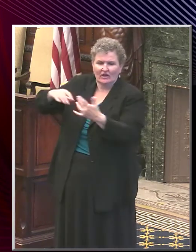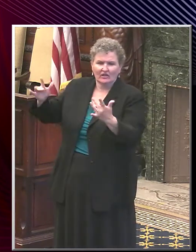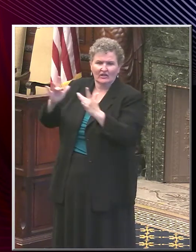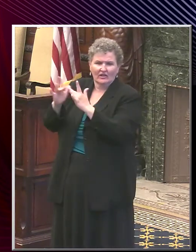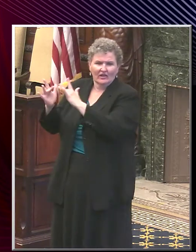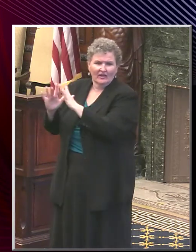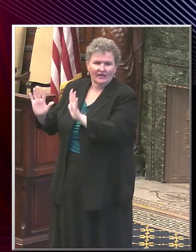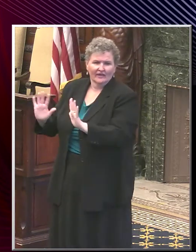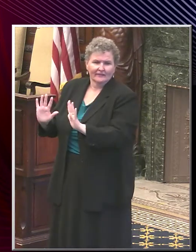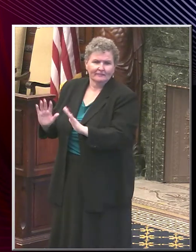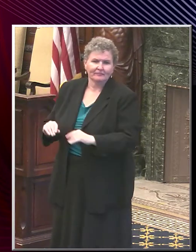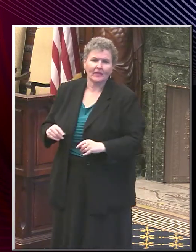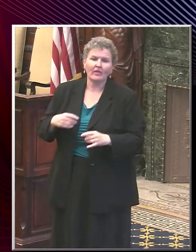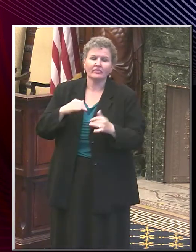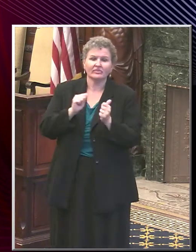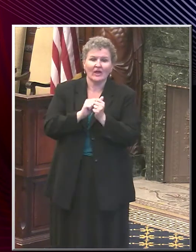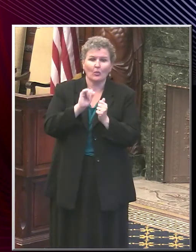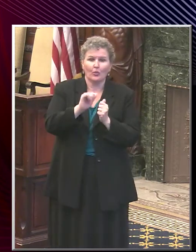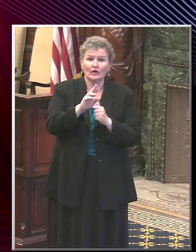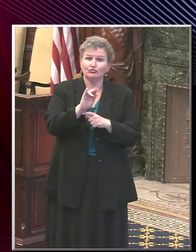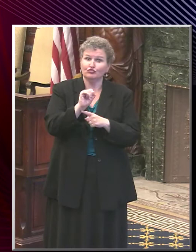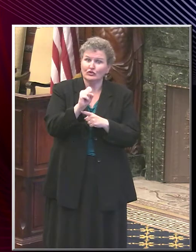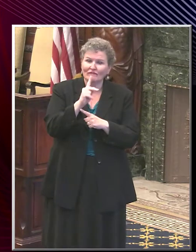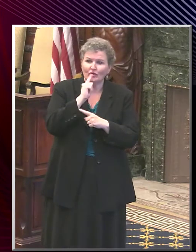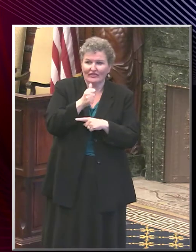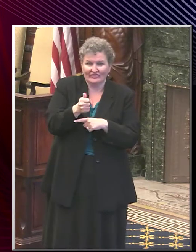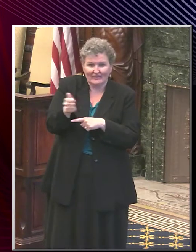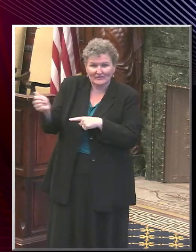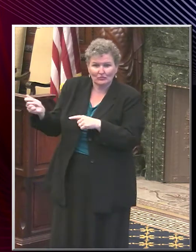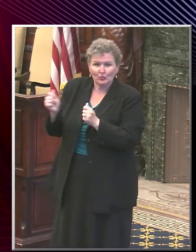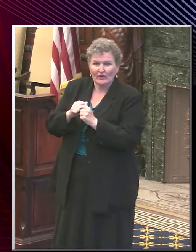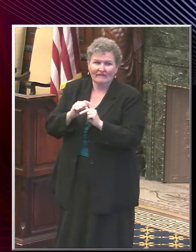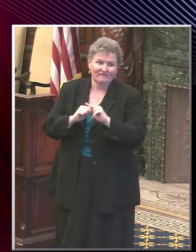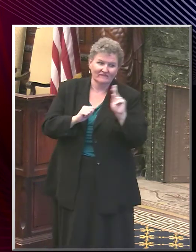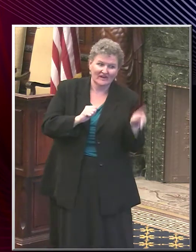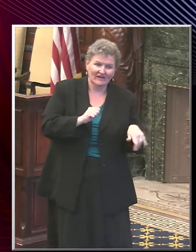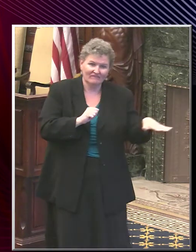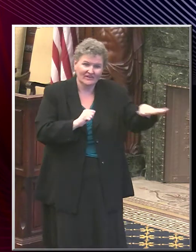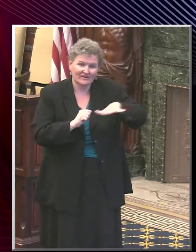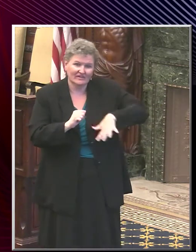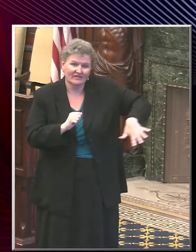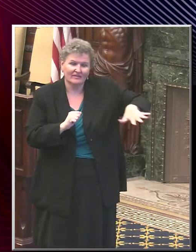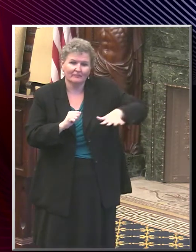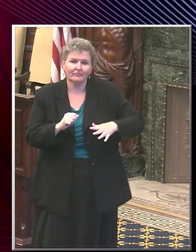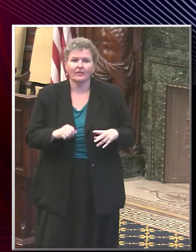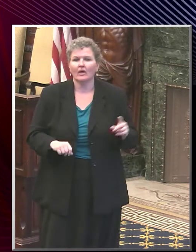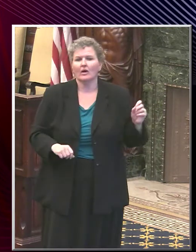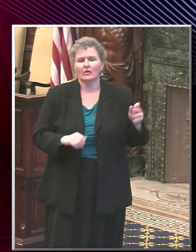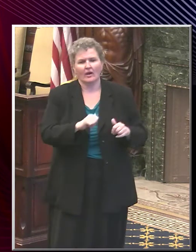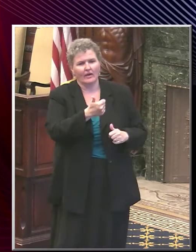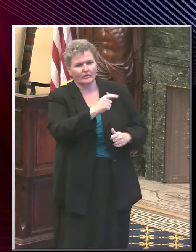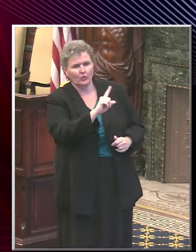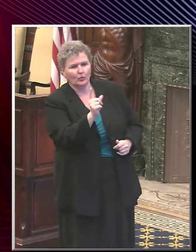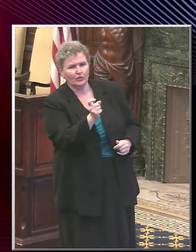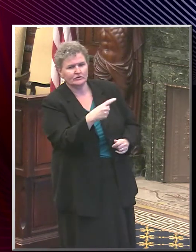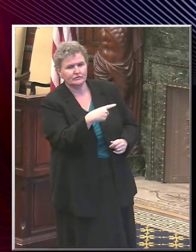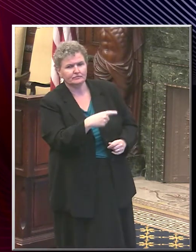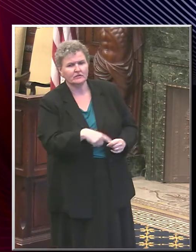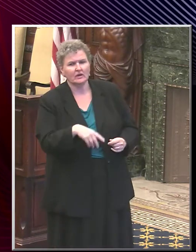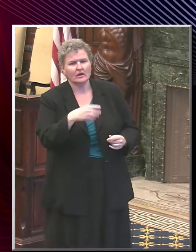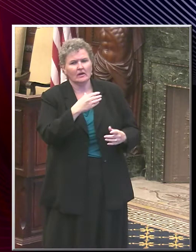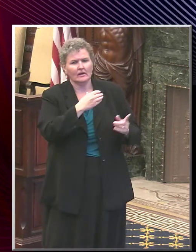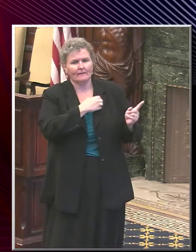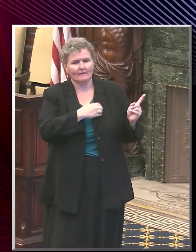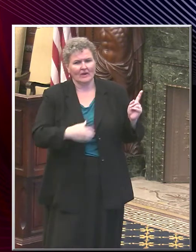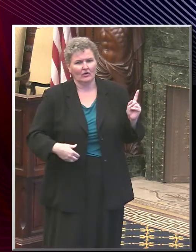risk to Philadelphia residents over this one event. So on this last point, and if I can get you, Dr. Farley and Mayor Kinney to